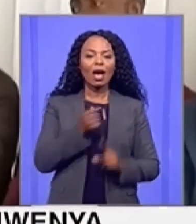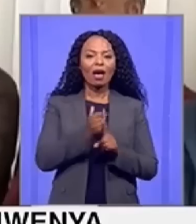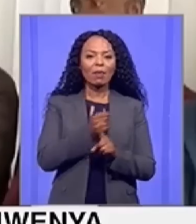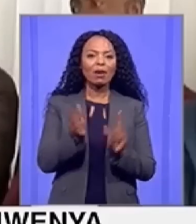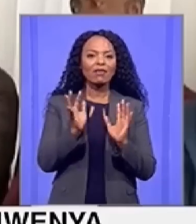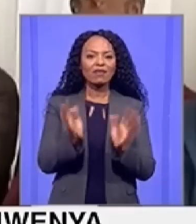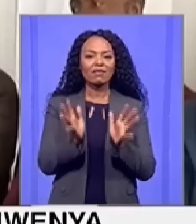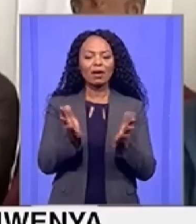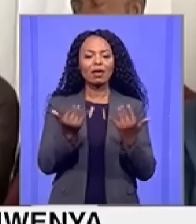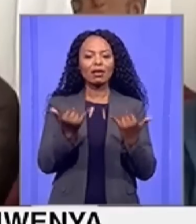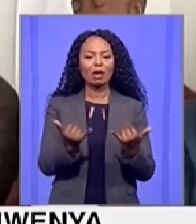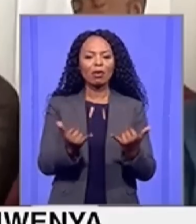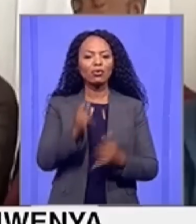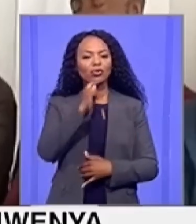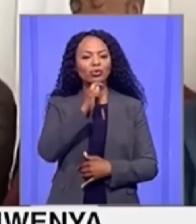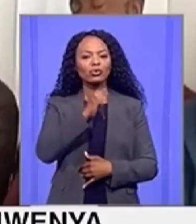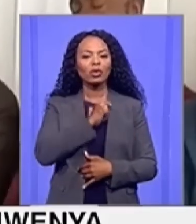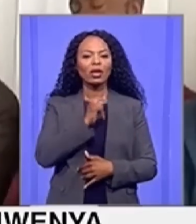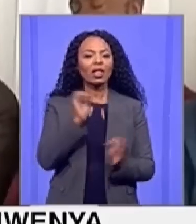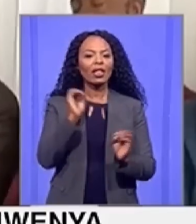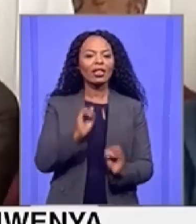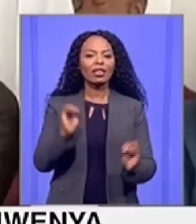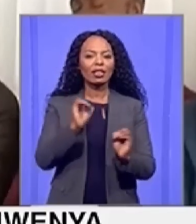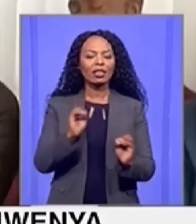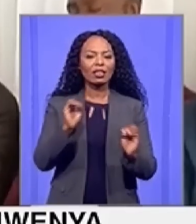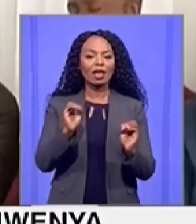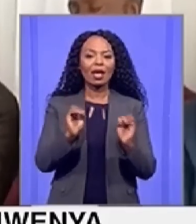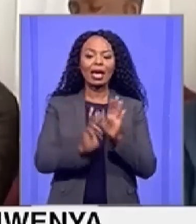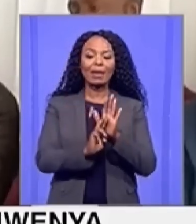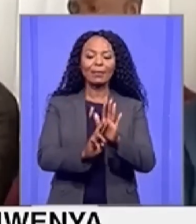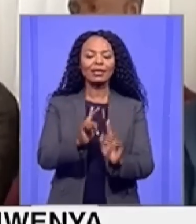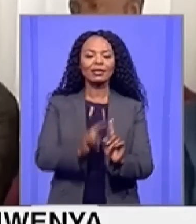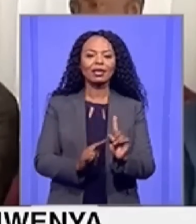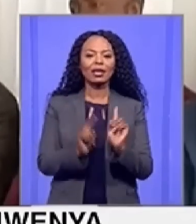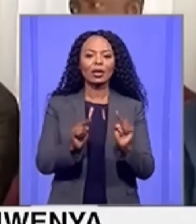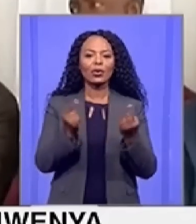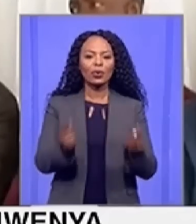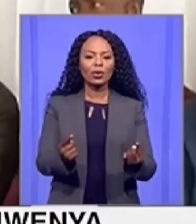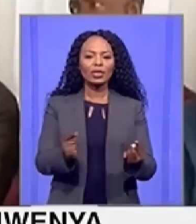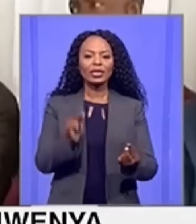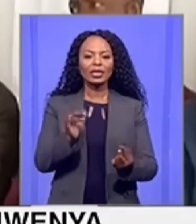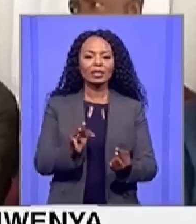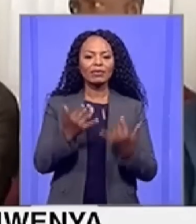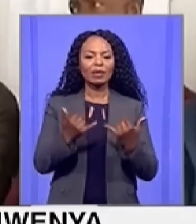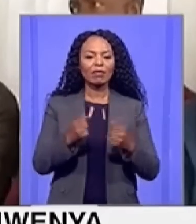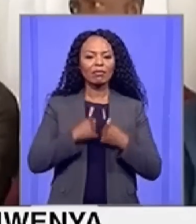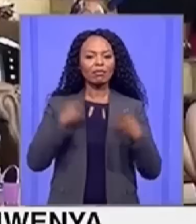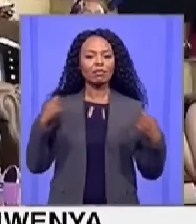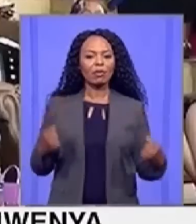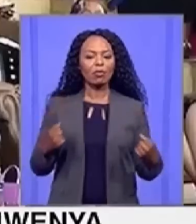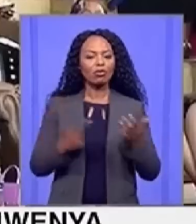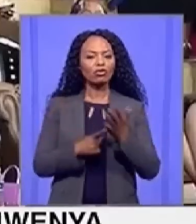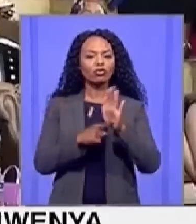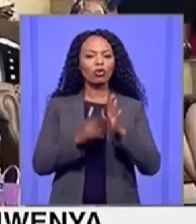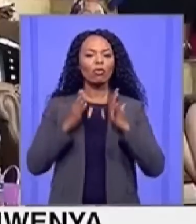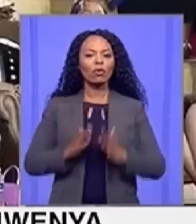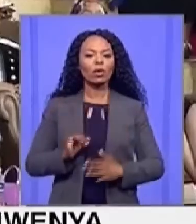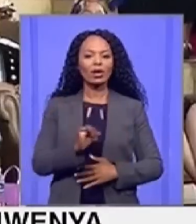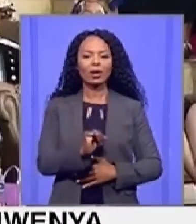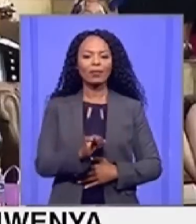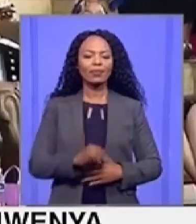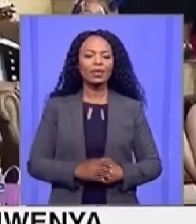Umuntu ondomuntu wamaqiniso ngeke ngimkhulumela ngazakusho wathi intana mangakhumuleli ihembe ubonise izimbambo kanjani